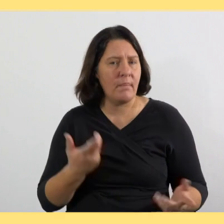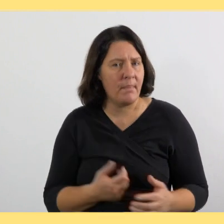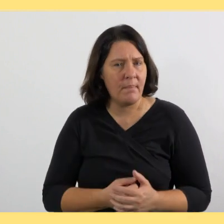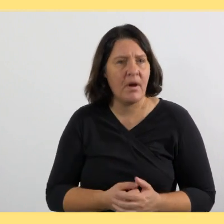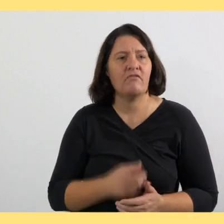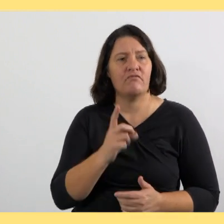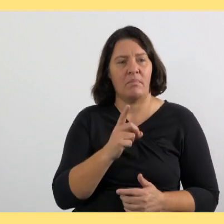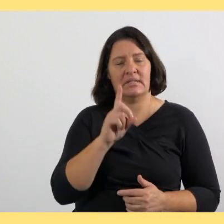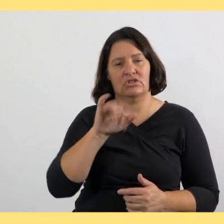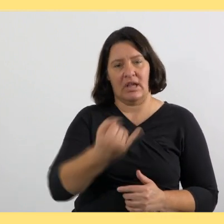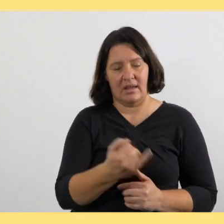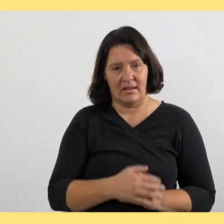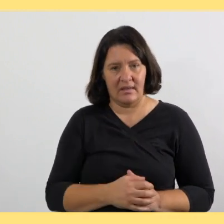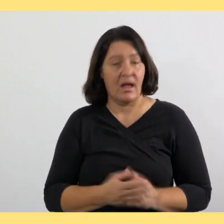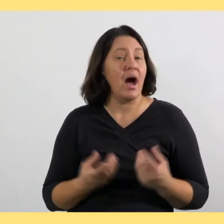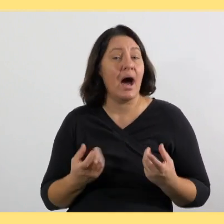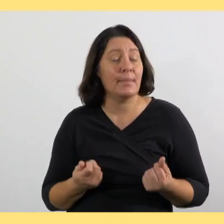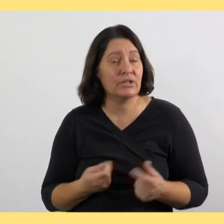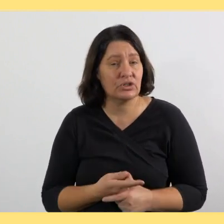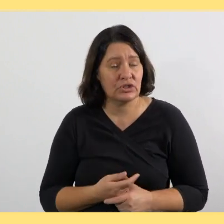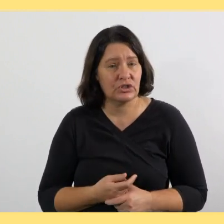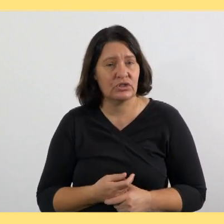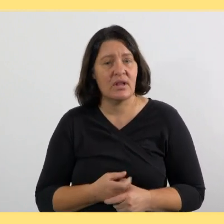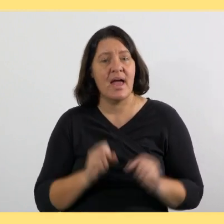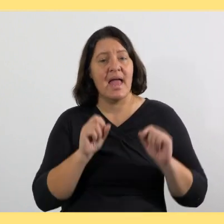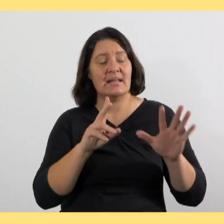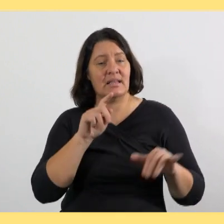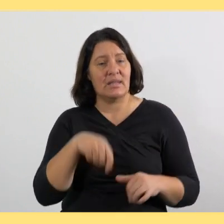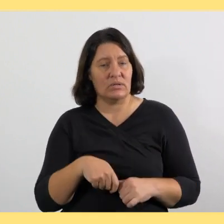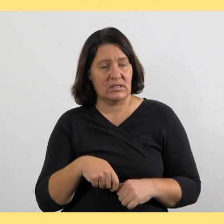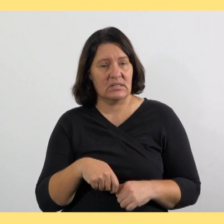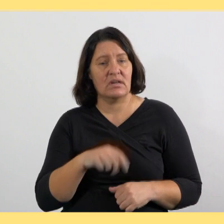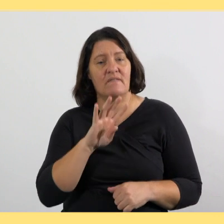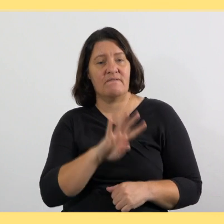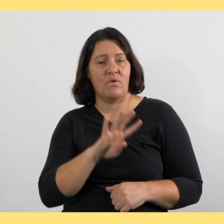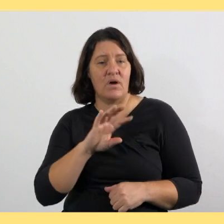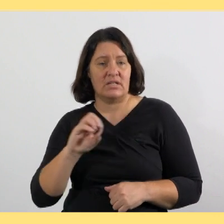this from? From the DJ. How much is this?